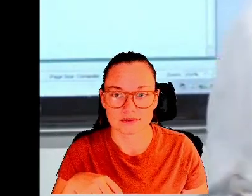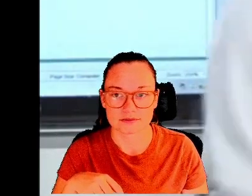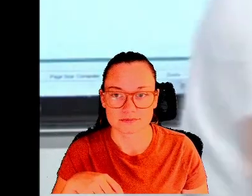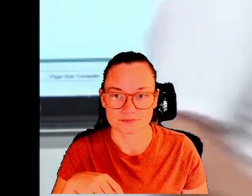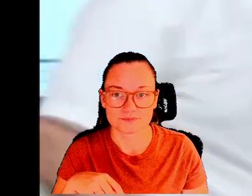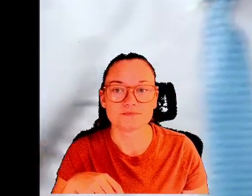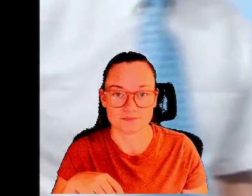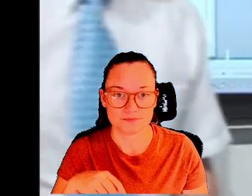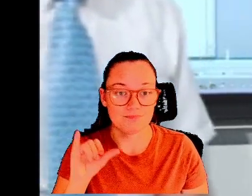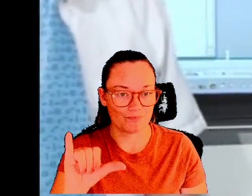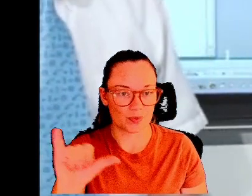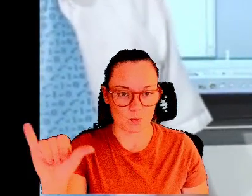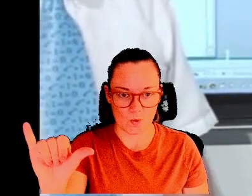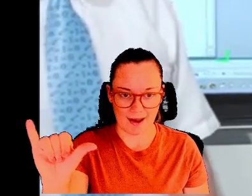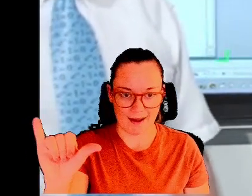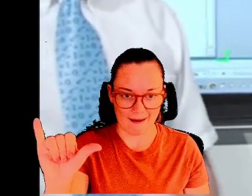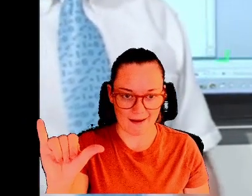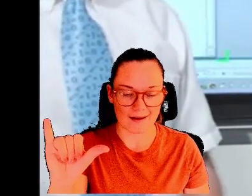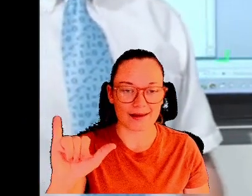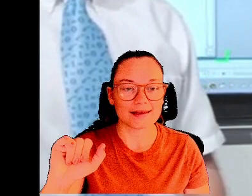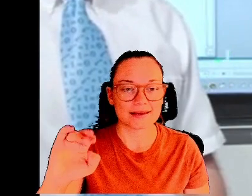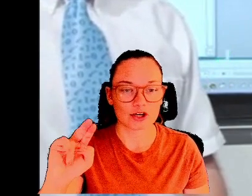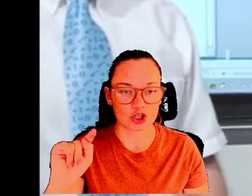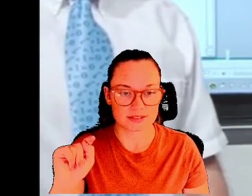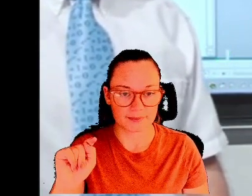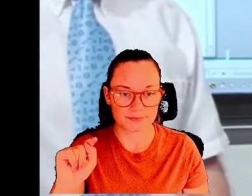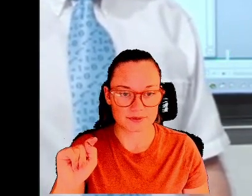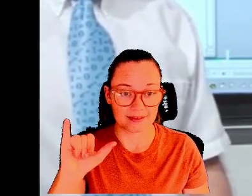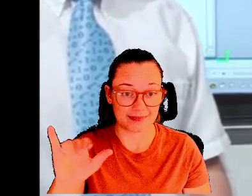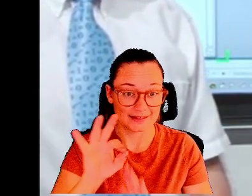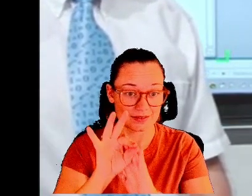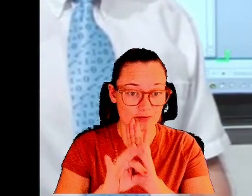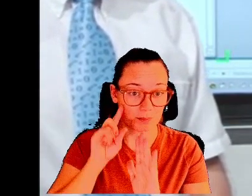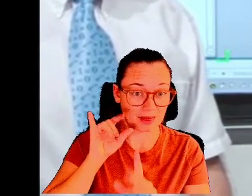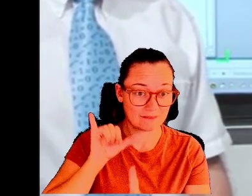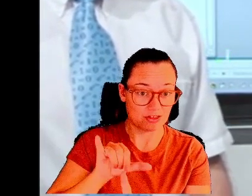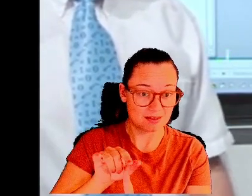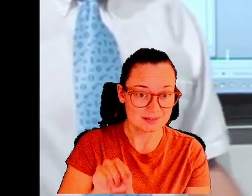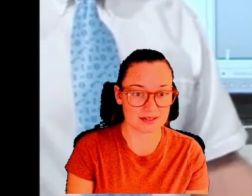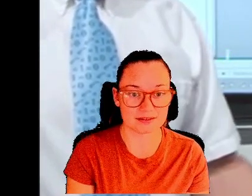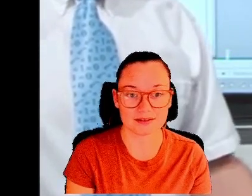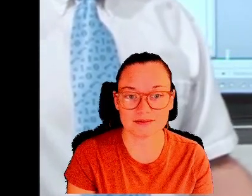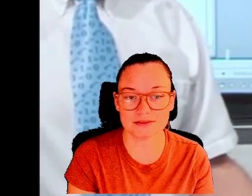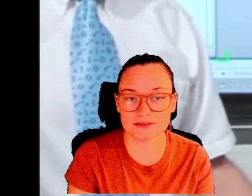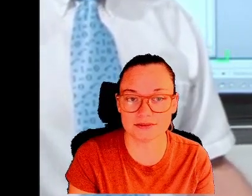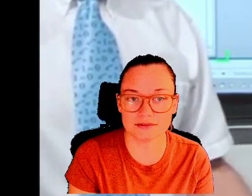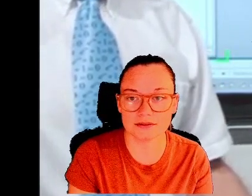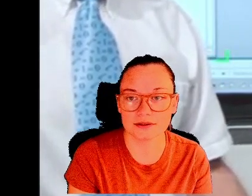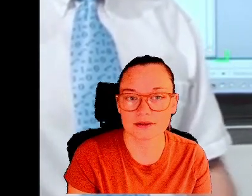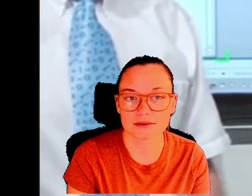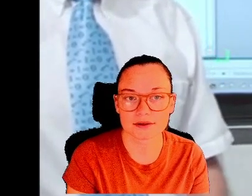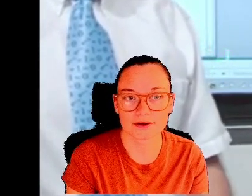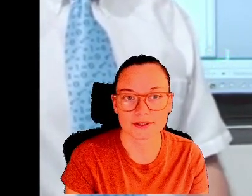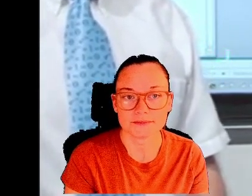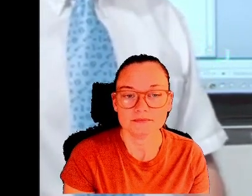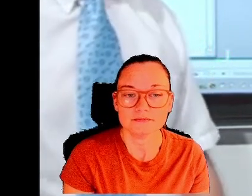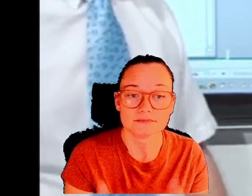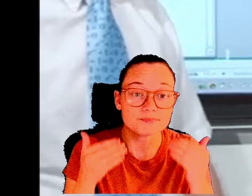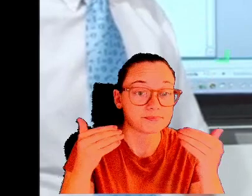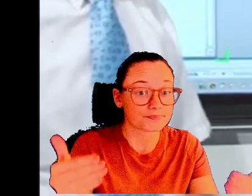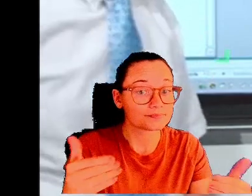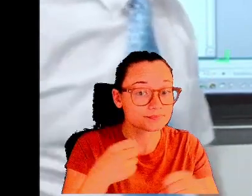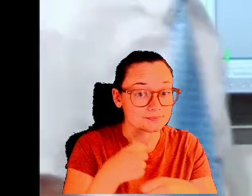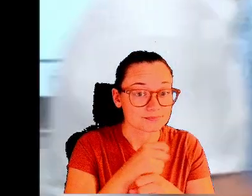the y-intercept. There's the formula for this sequence. Now let's make sure. Let's